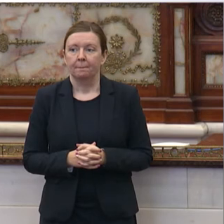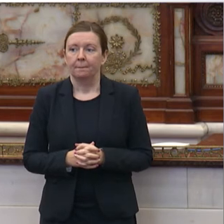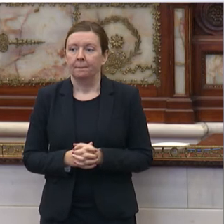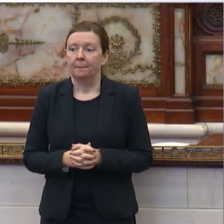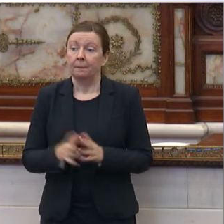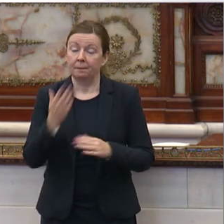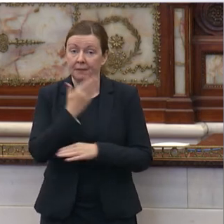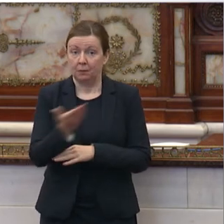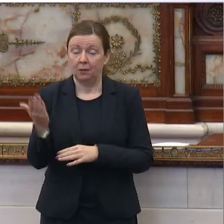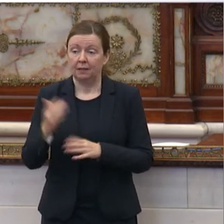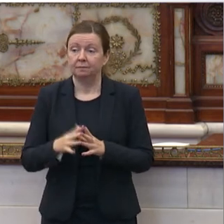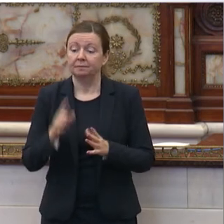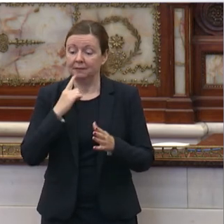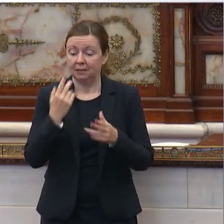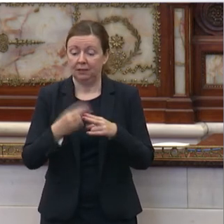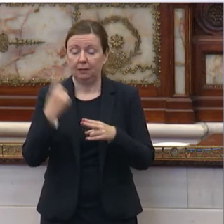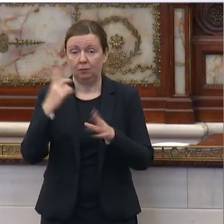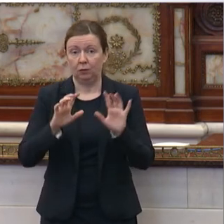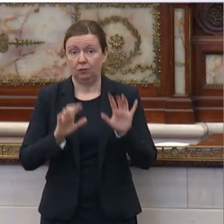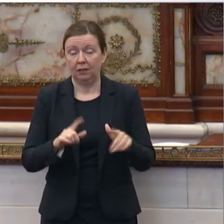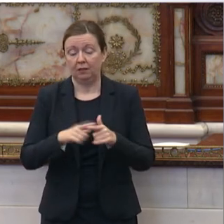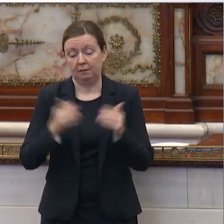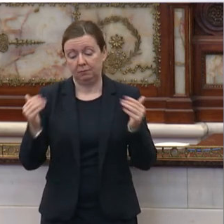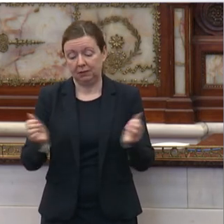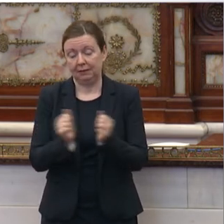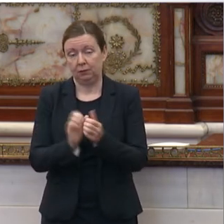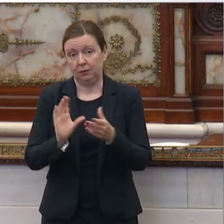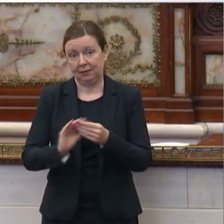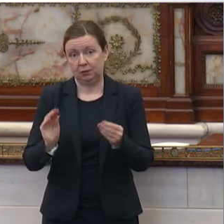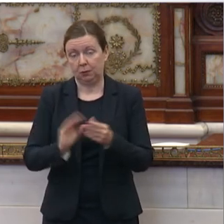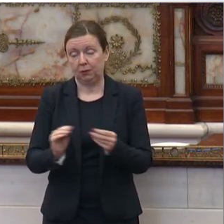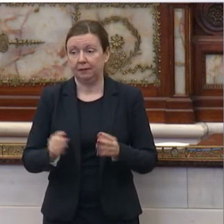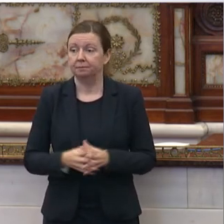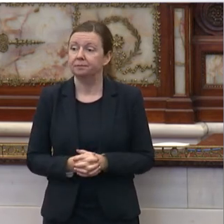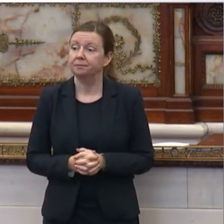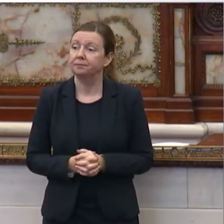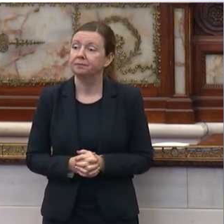Good morning. State your name for the record. Please proceed with your testimony.